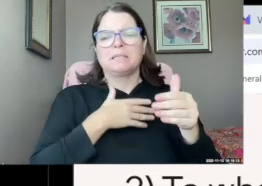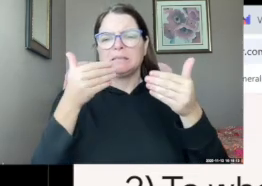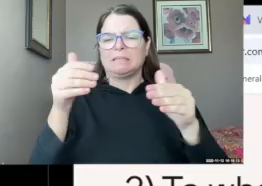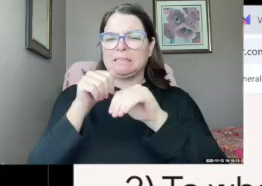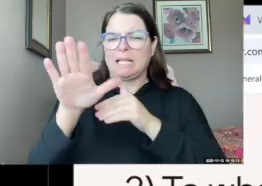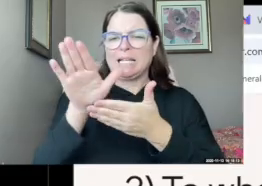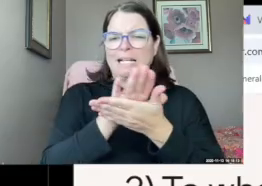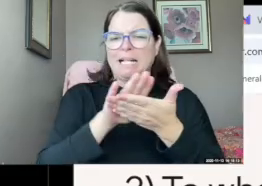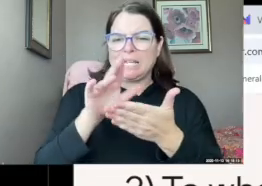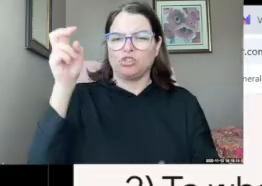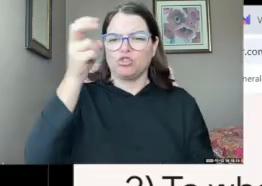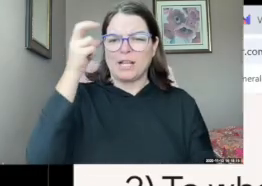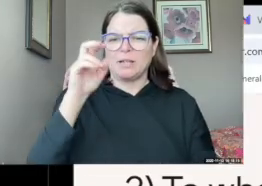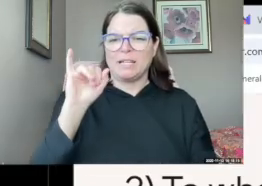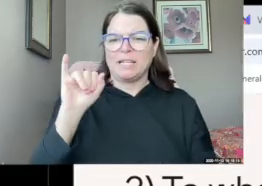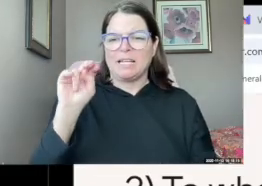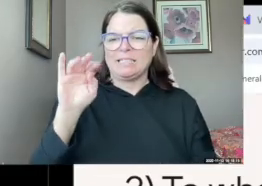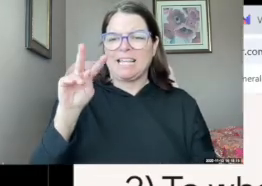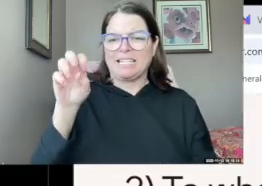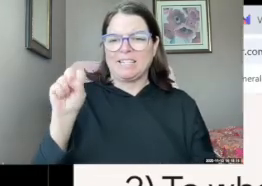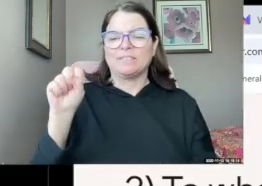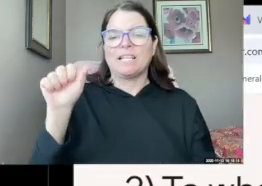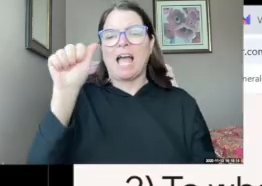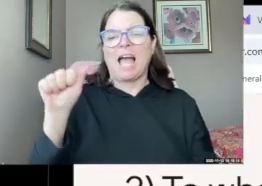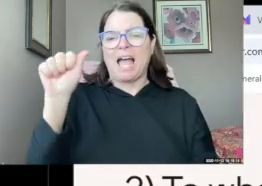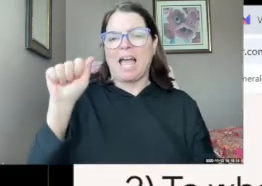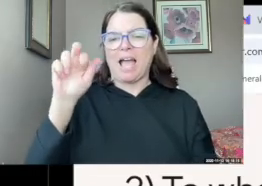responses, please send them to